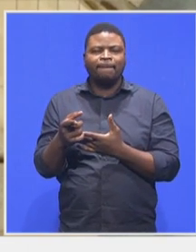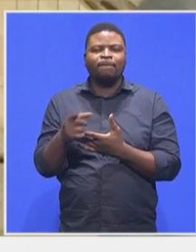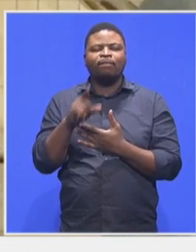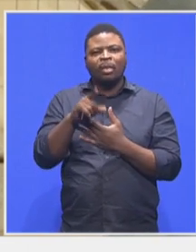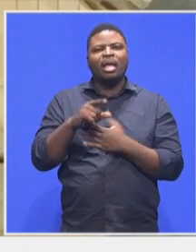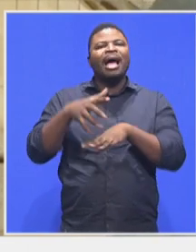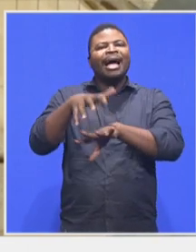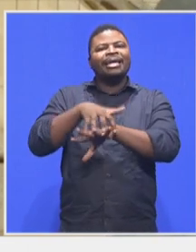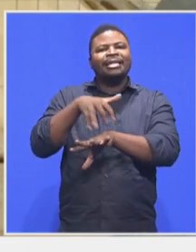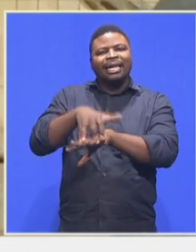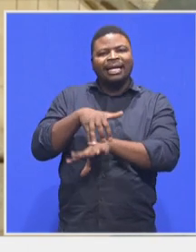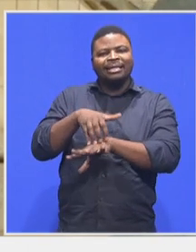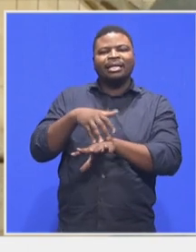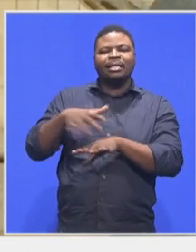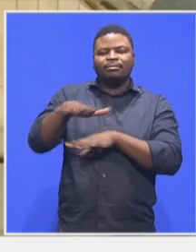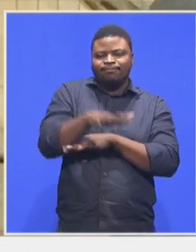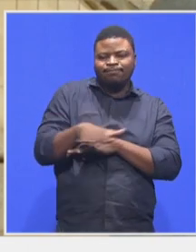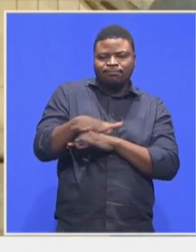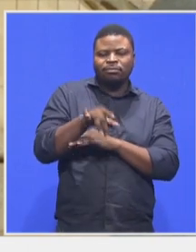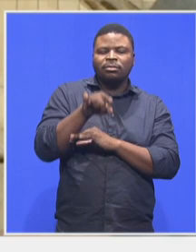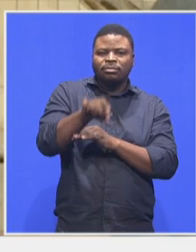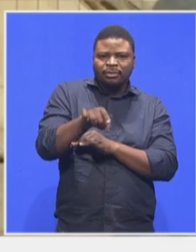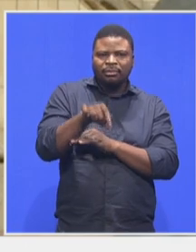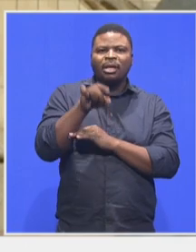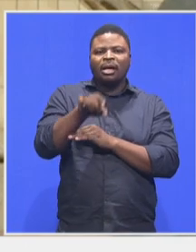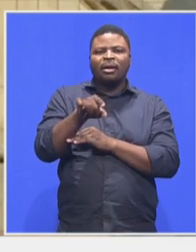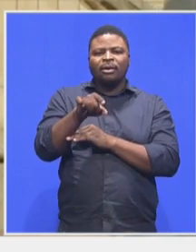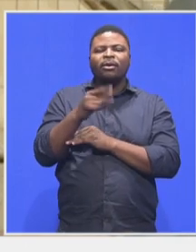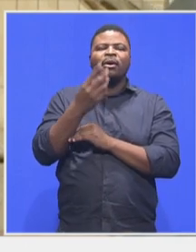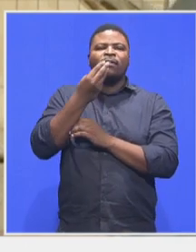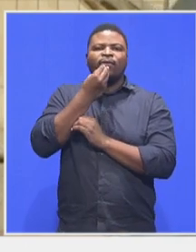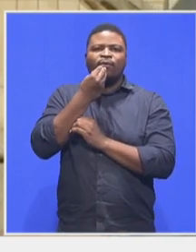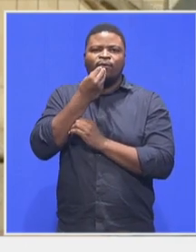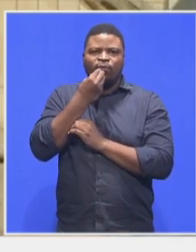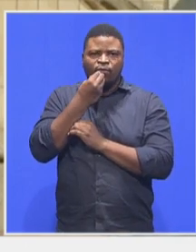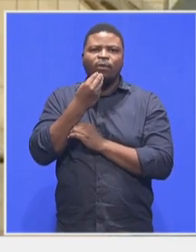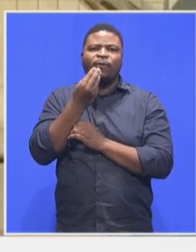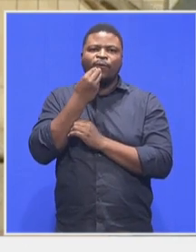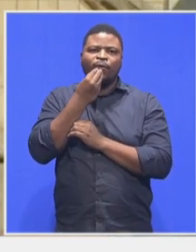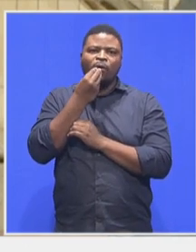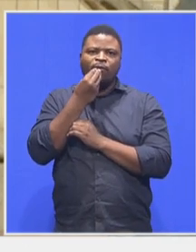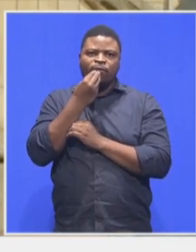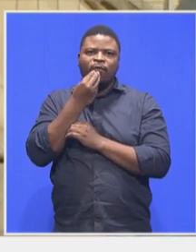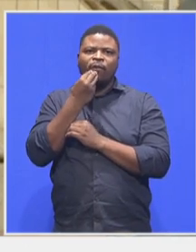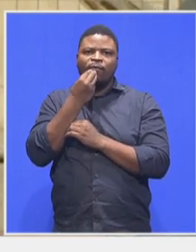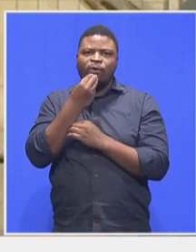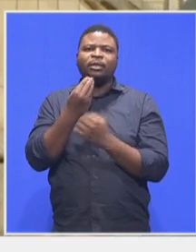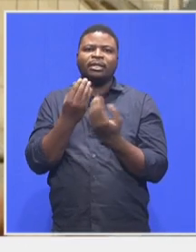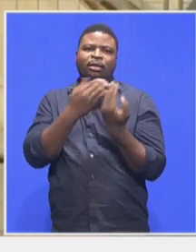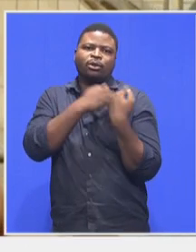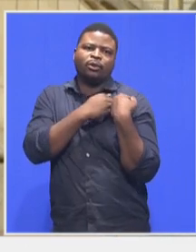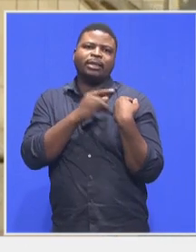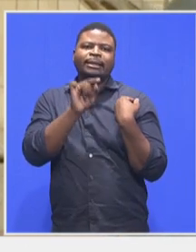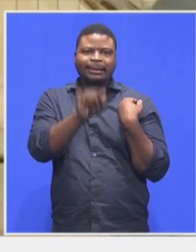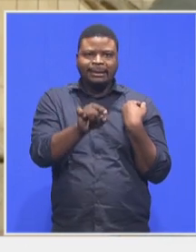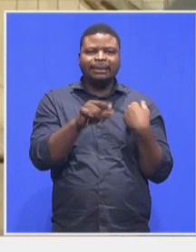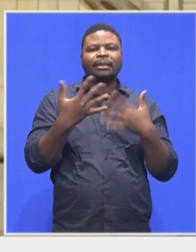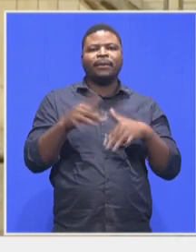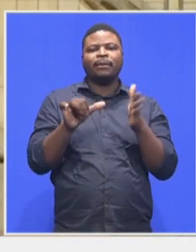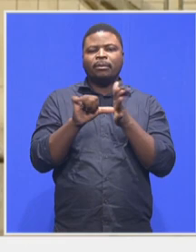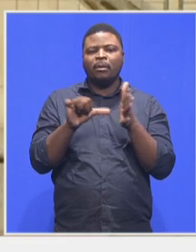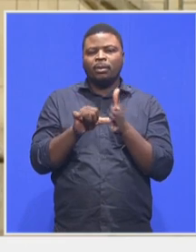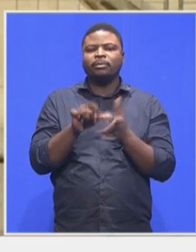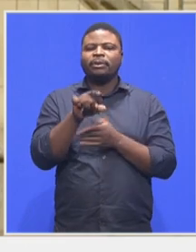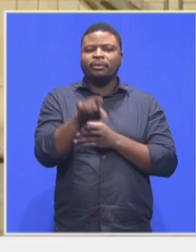agriculture around that base, which is very important for food security. It's very important. The question of hemp,